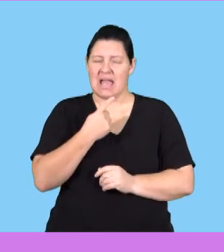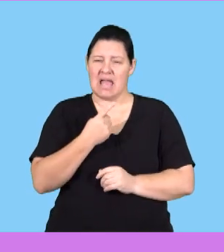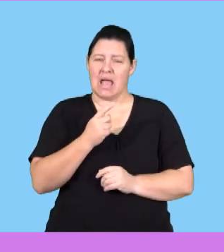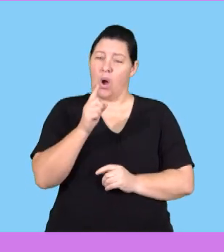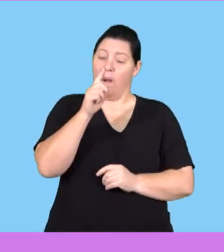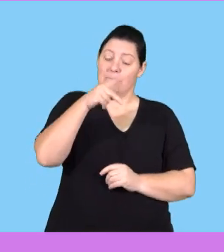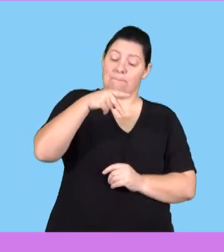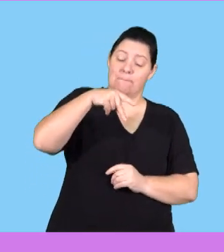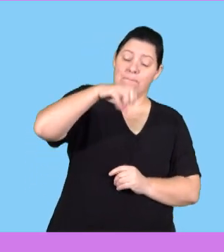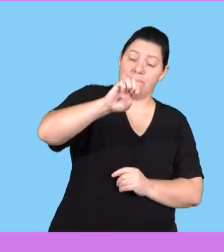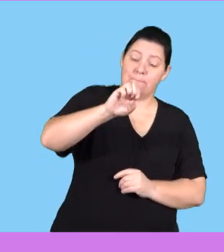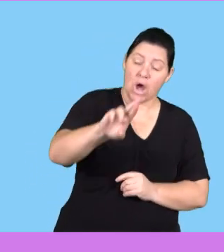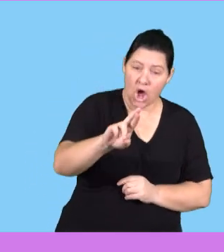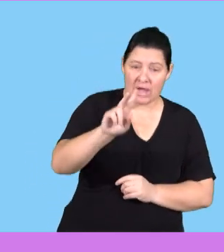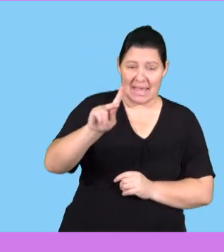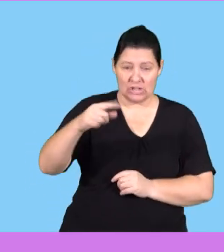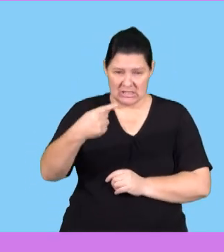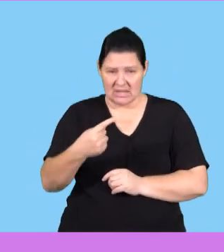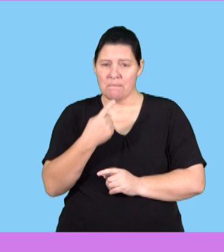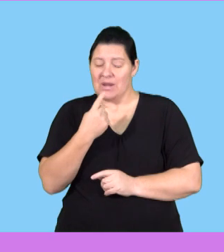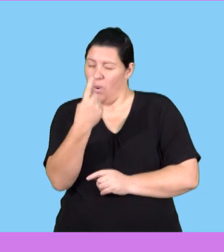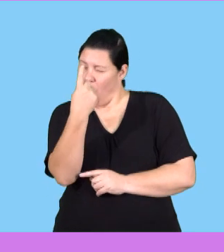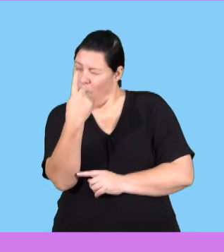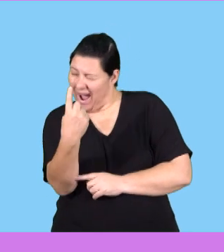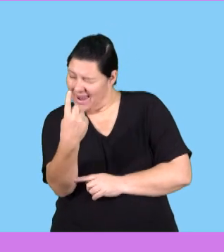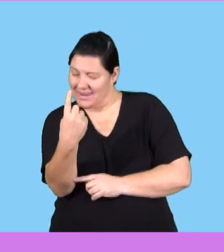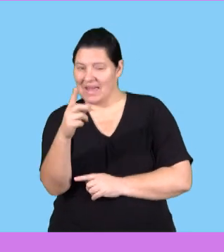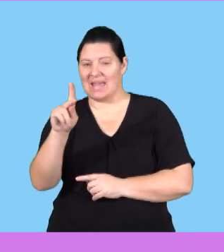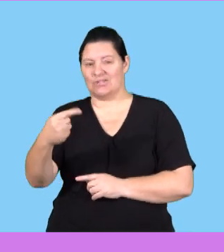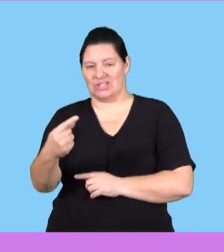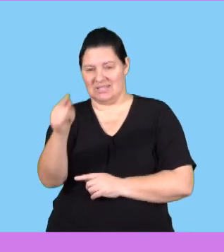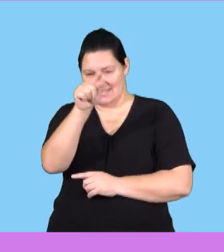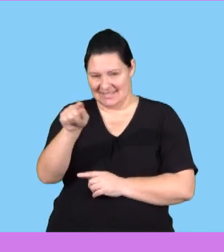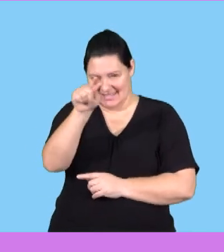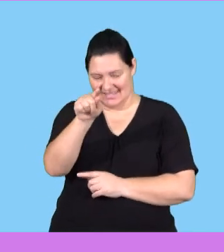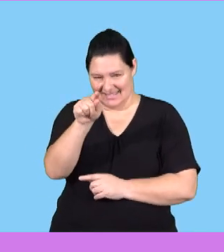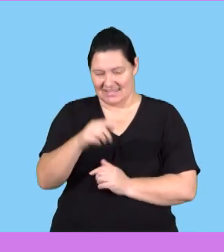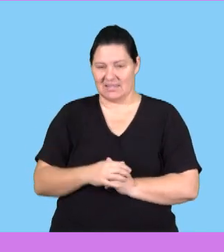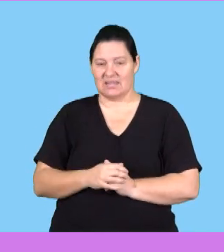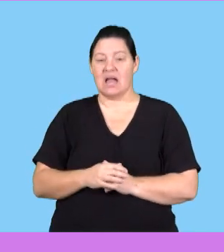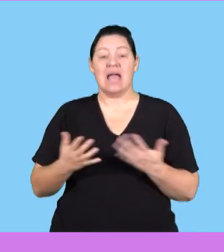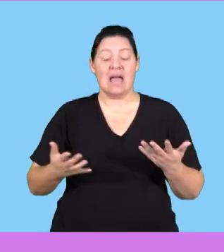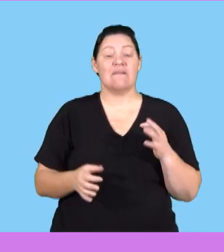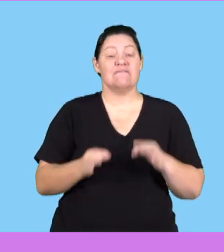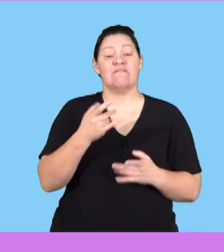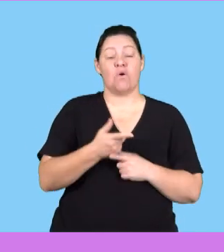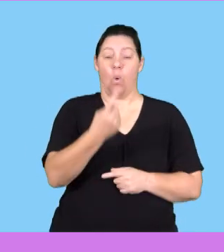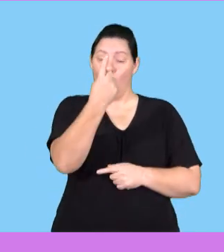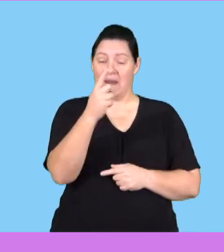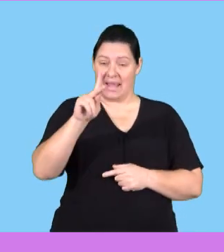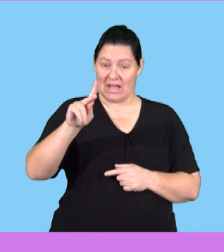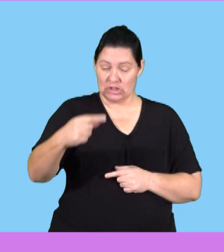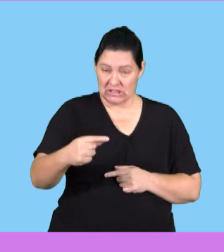per kilogram, implication is that this is the price for 1 kilogram. So if it is the price for